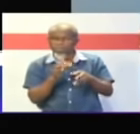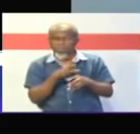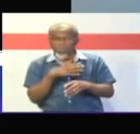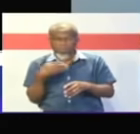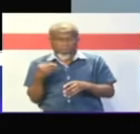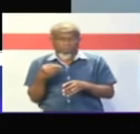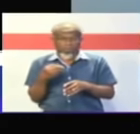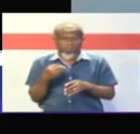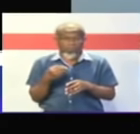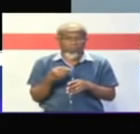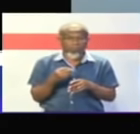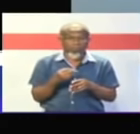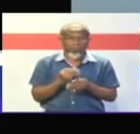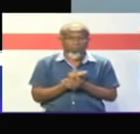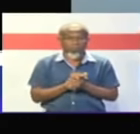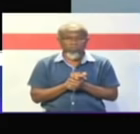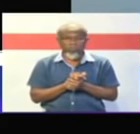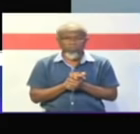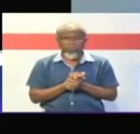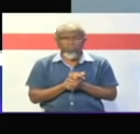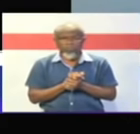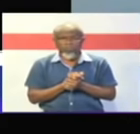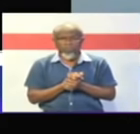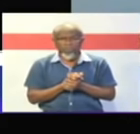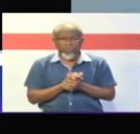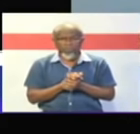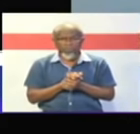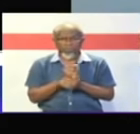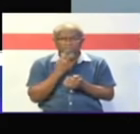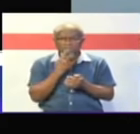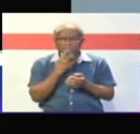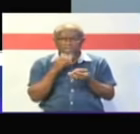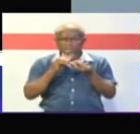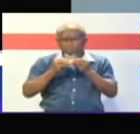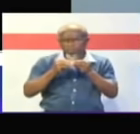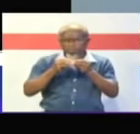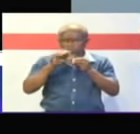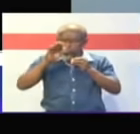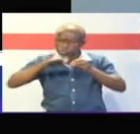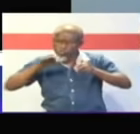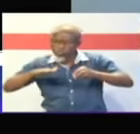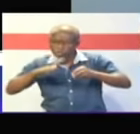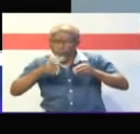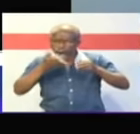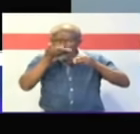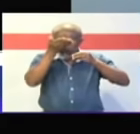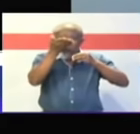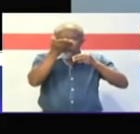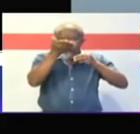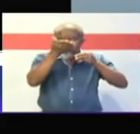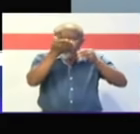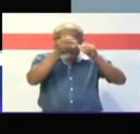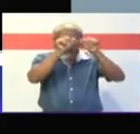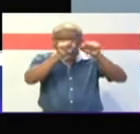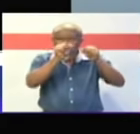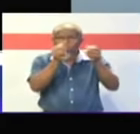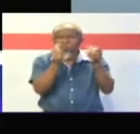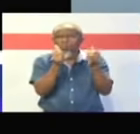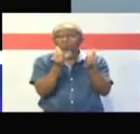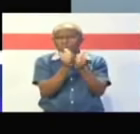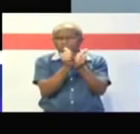in. And my second question is I would like to have an update on the number of children who are in the system at this time